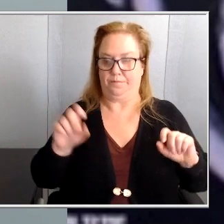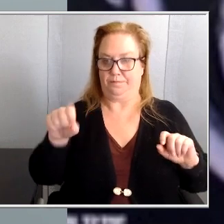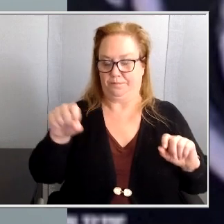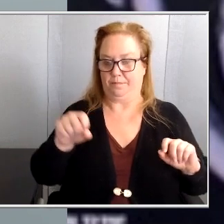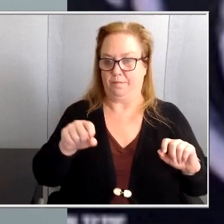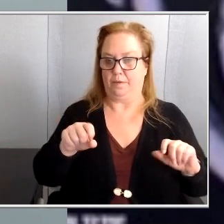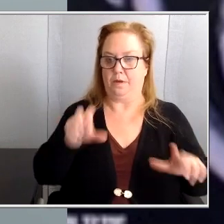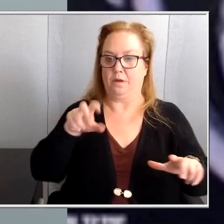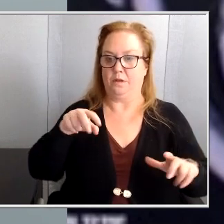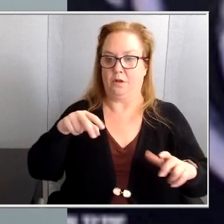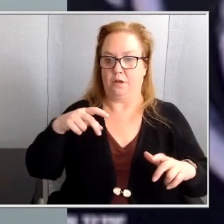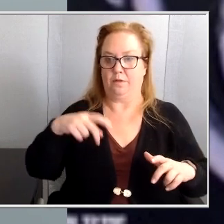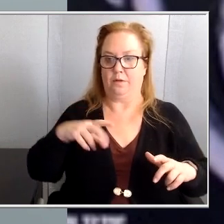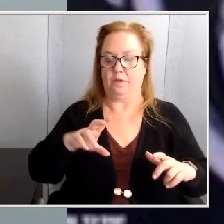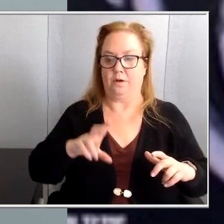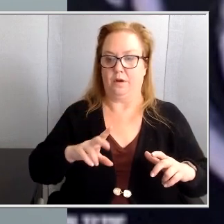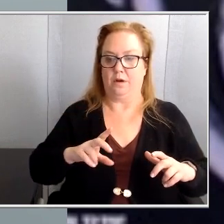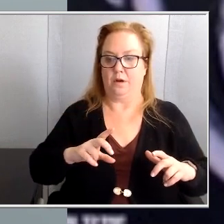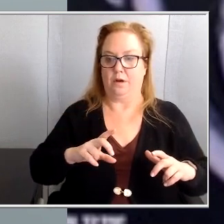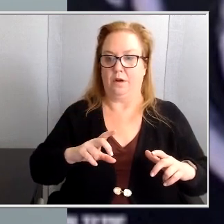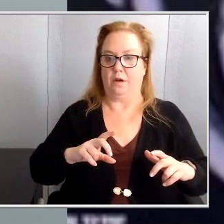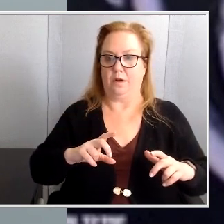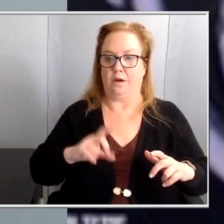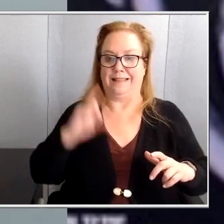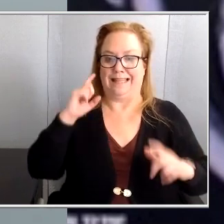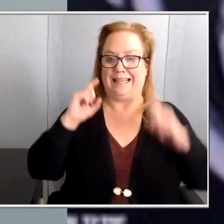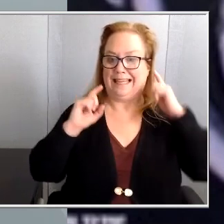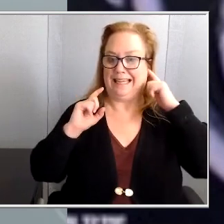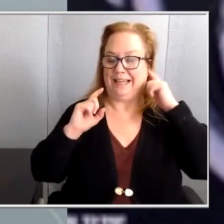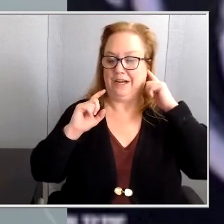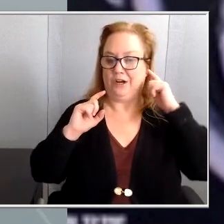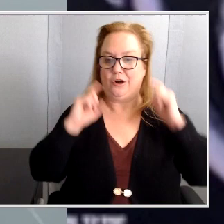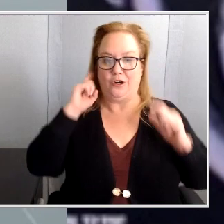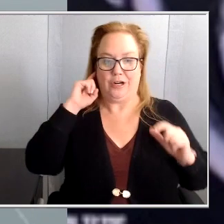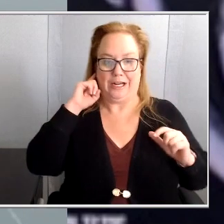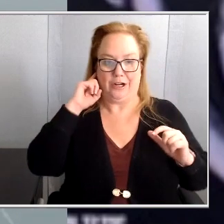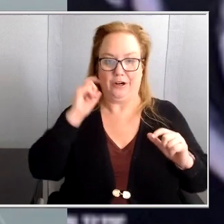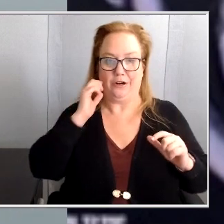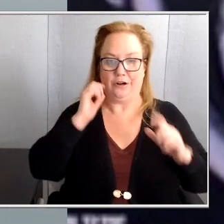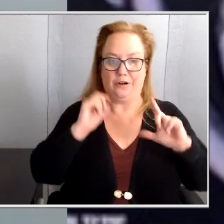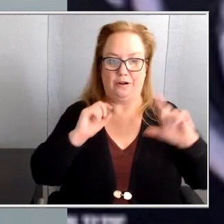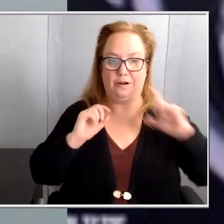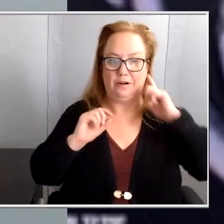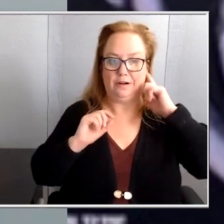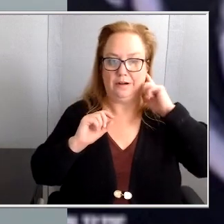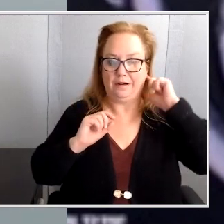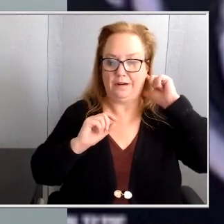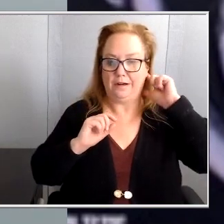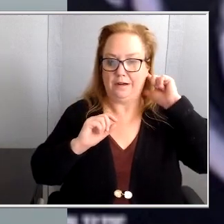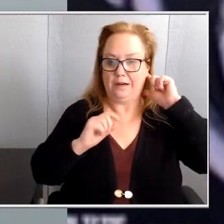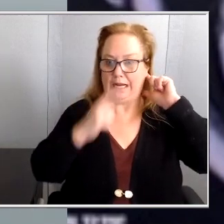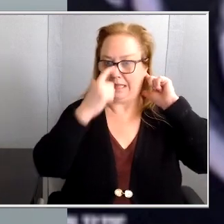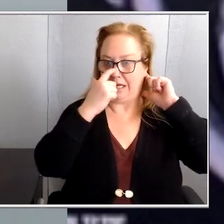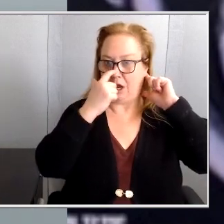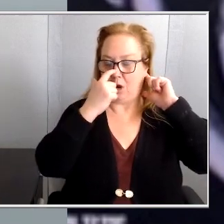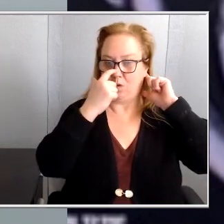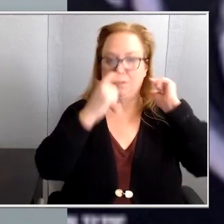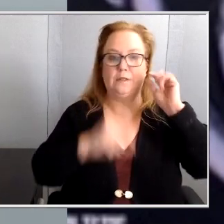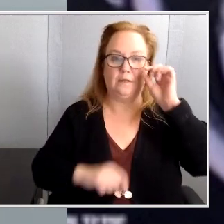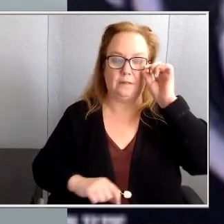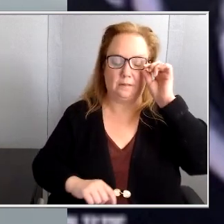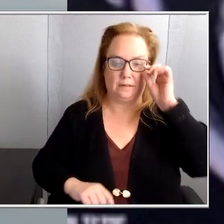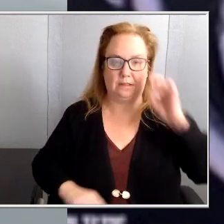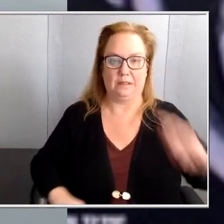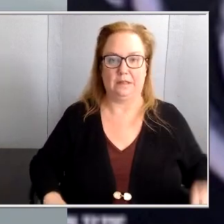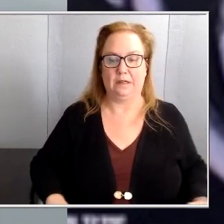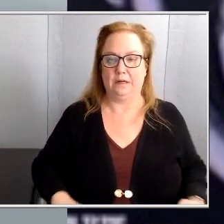looking up from the foot. You can see the wrinkle of the right ear just on the left hand of the picture, and you can see the bridge of the nose up at the top. Yep. And